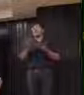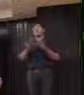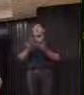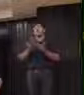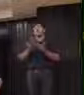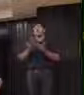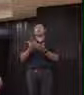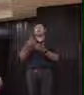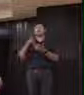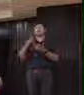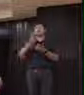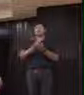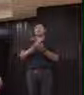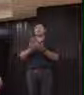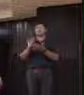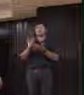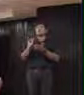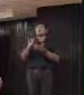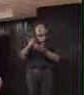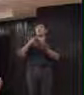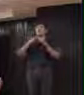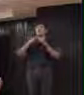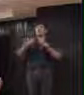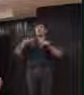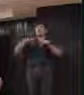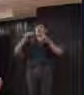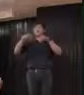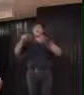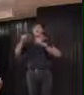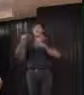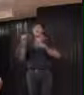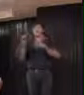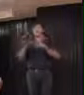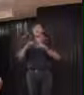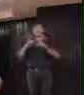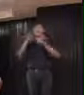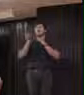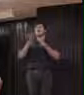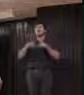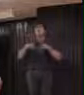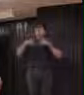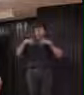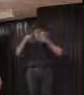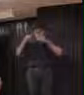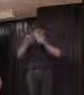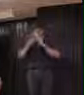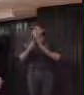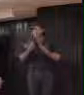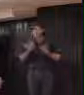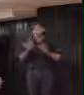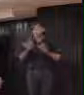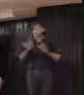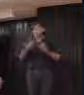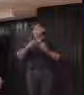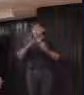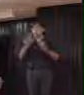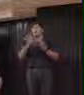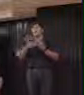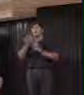halting the wholesale appropriation of land, new domicile laws that actually end